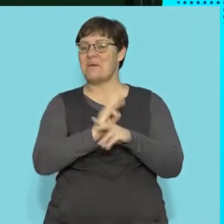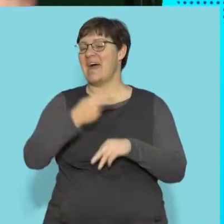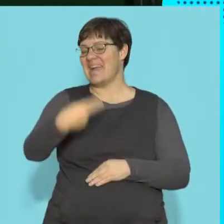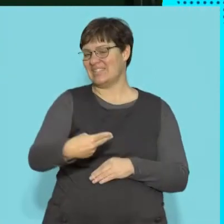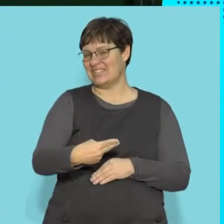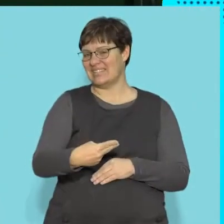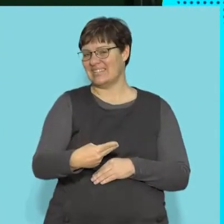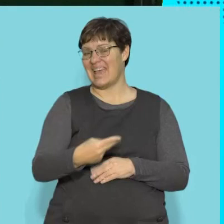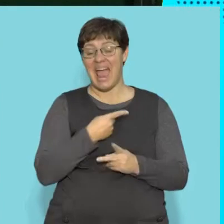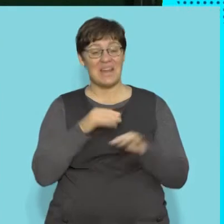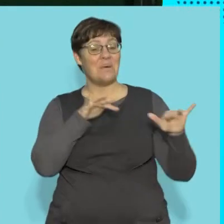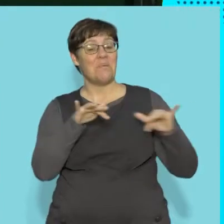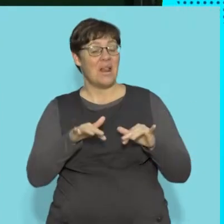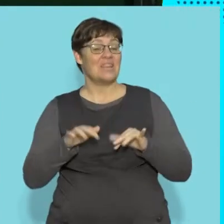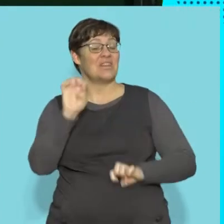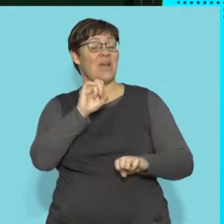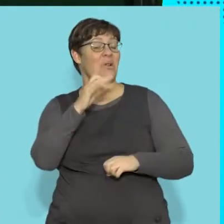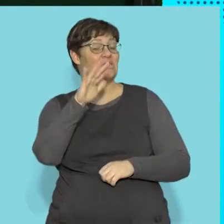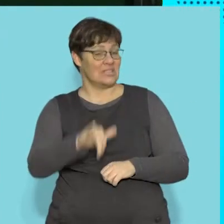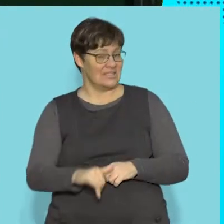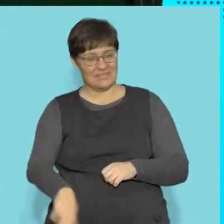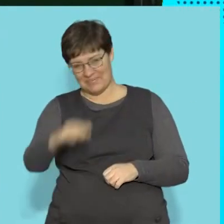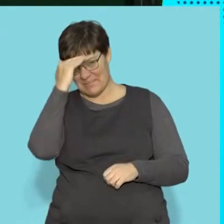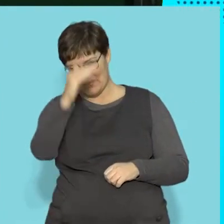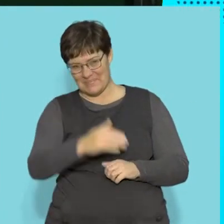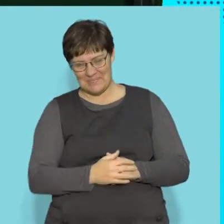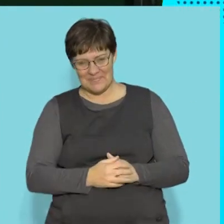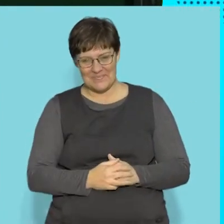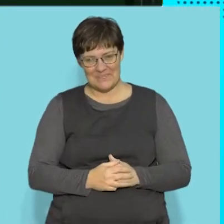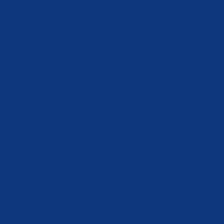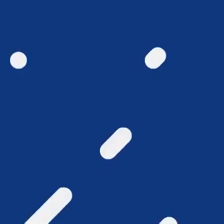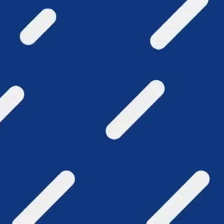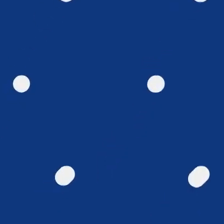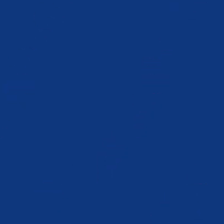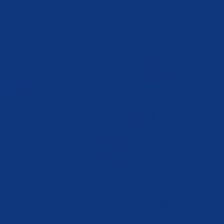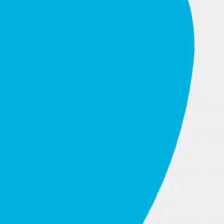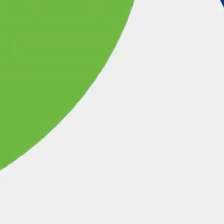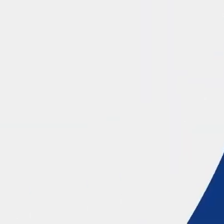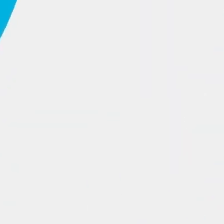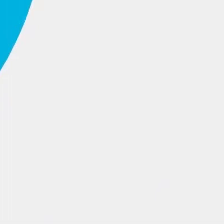all about population ecology, bye-bye.